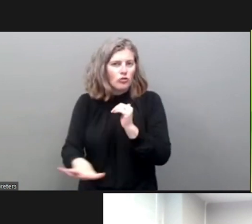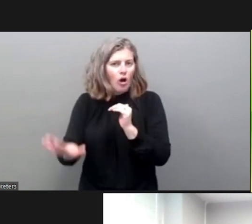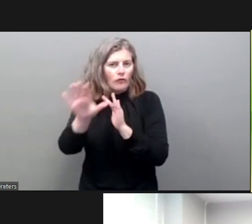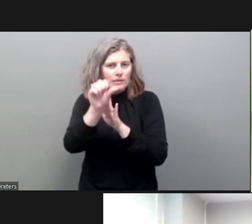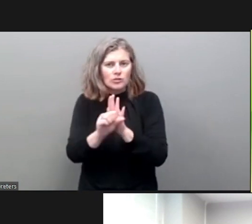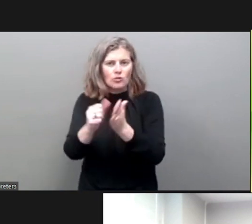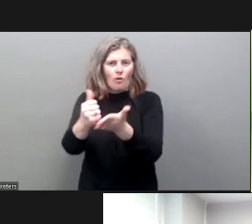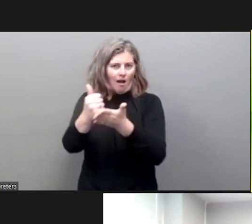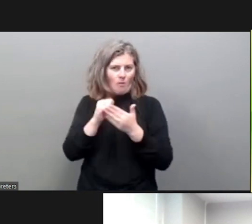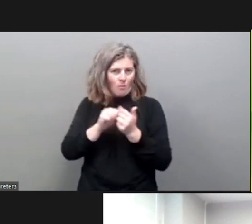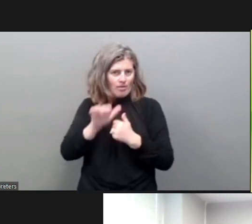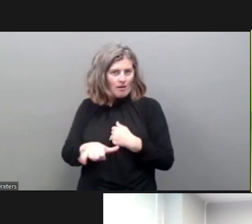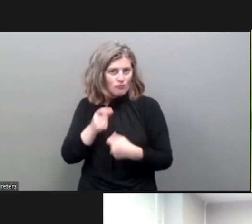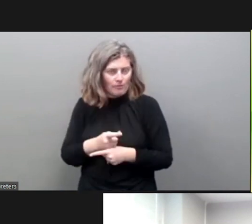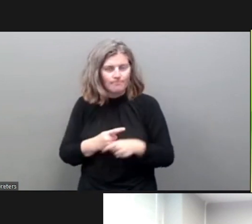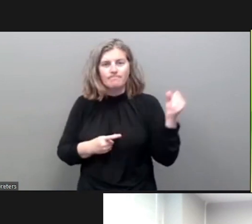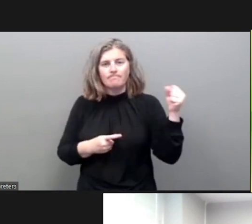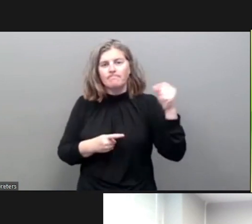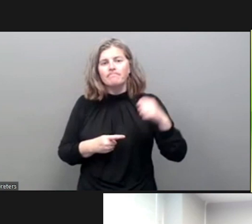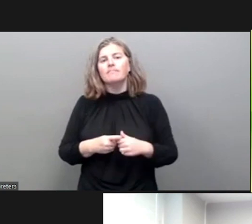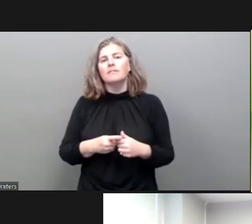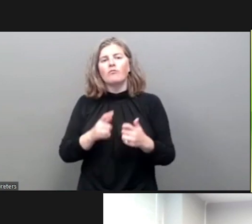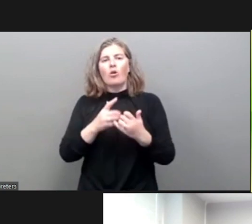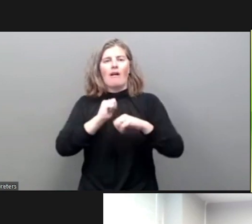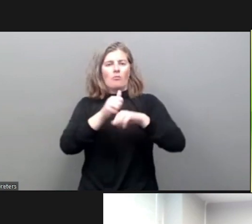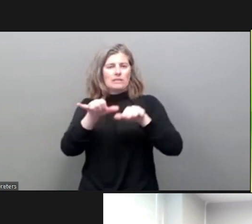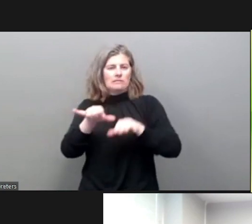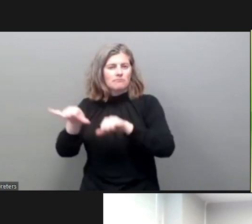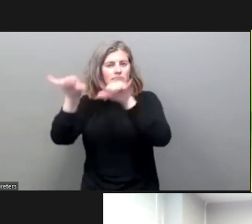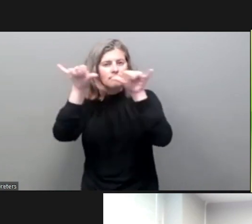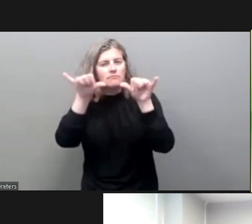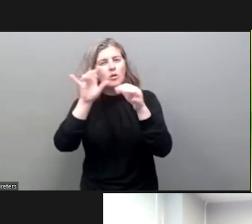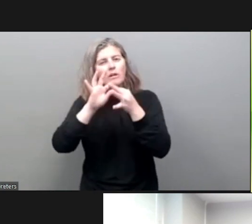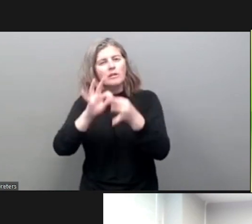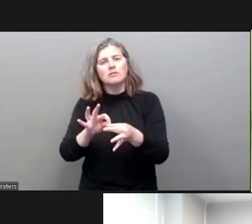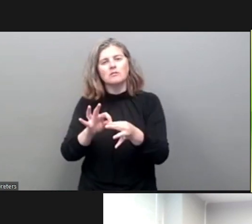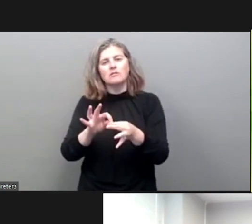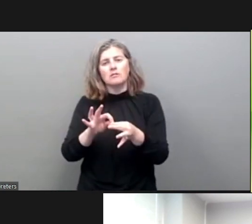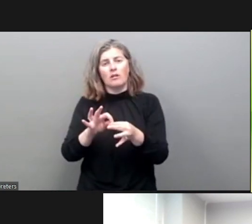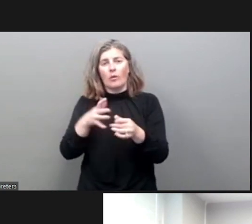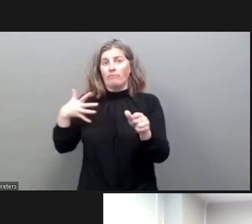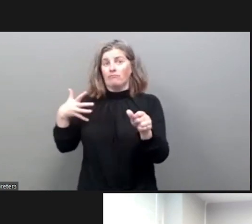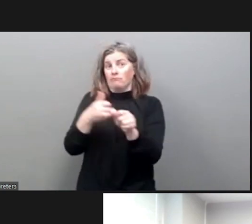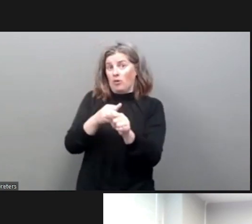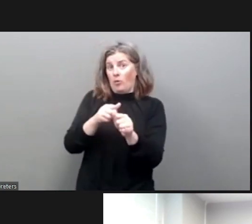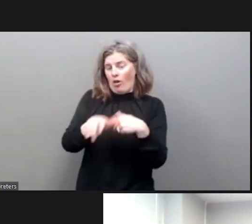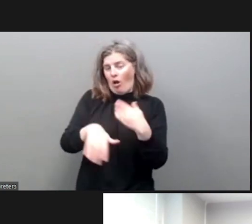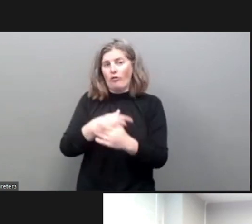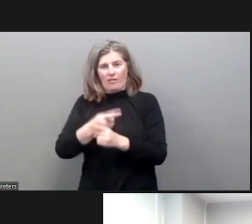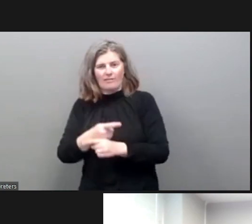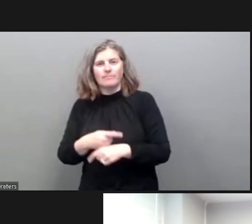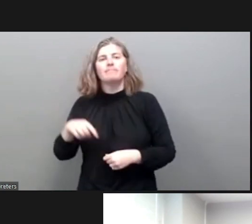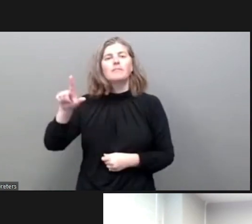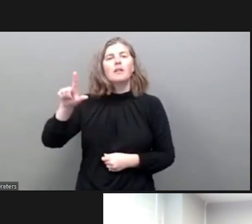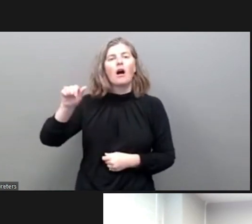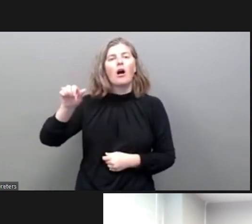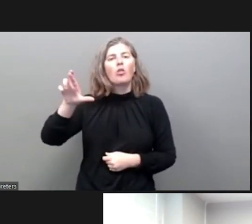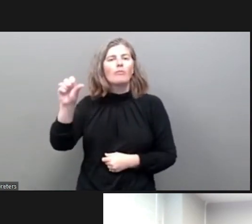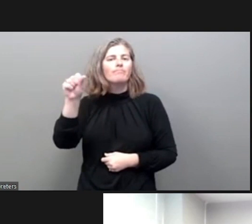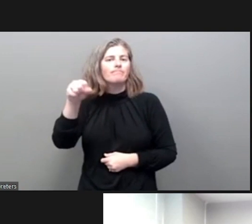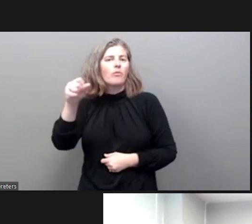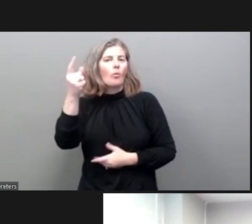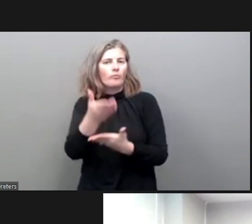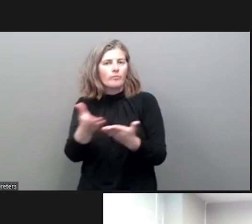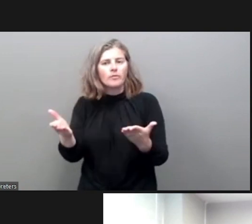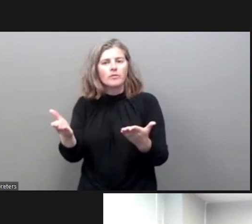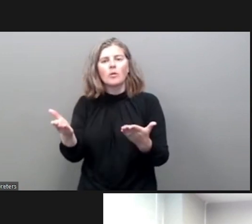this. Their standardization as well, and those are coming up this week, right? Yeah, so one of the things we'd like to do, we still